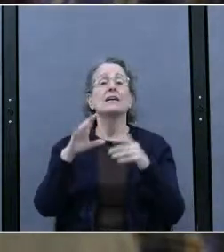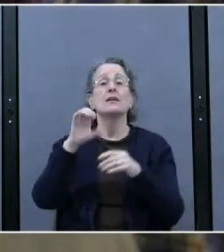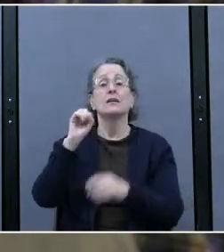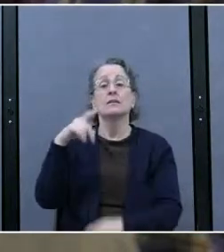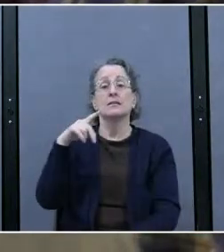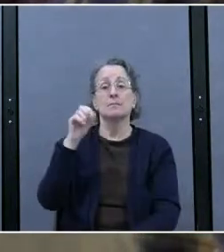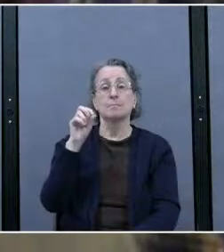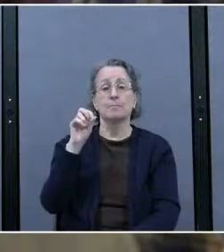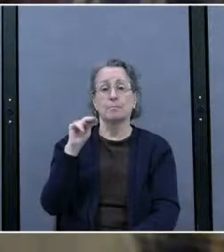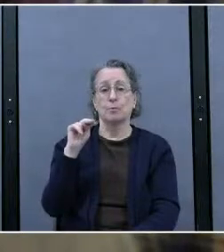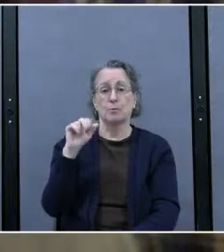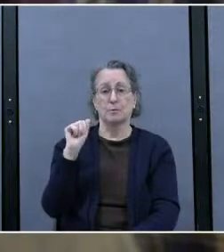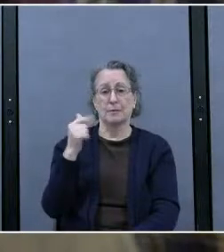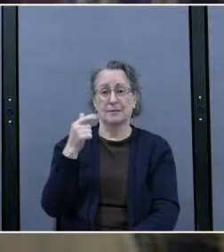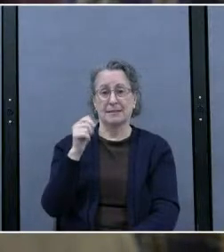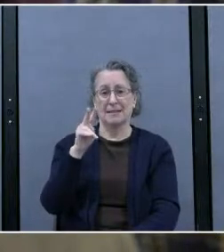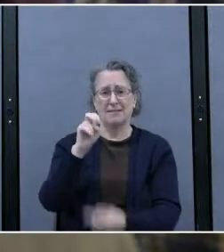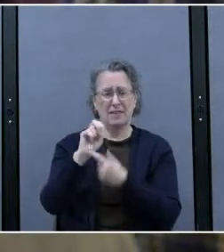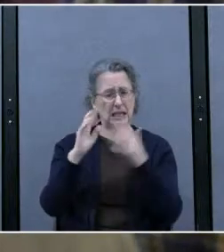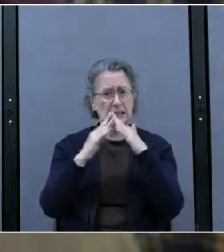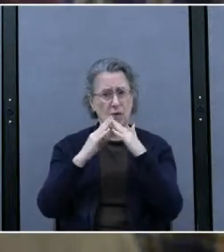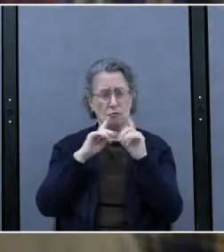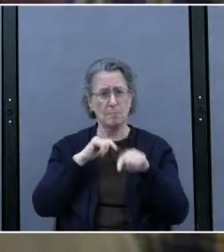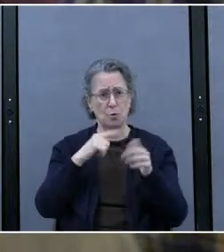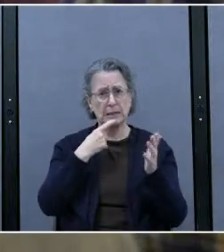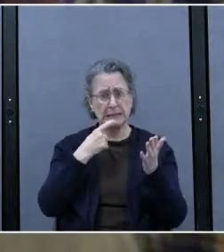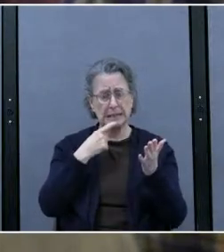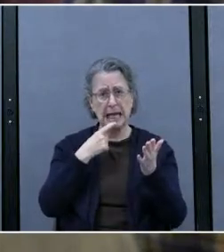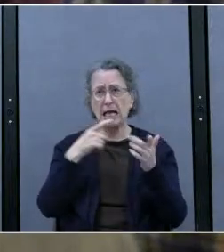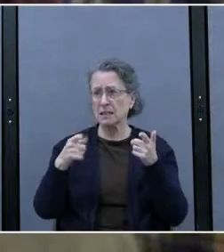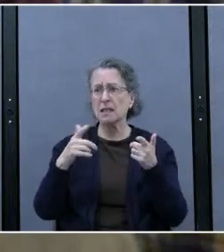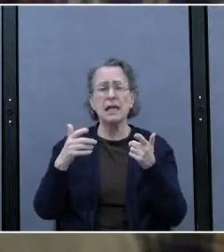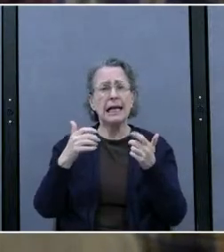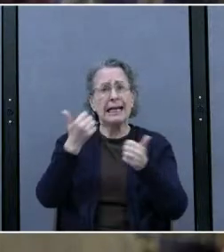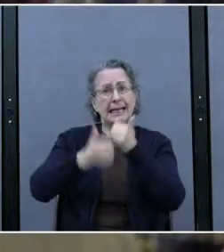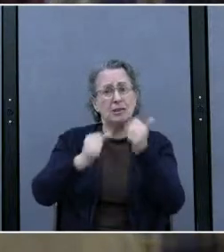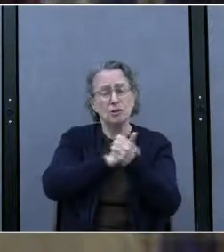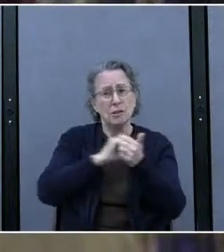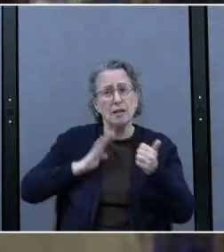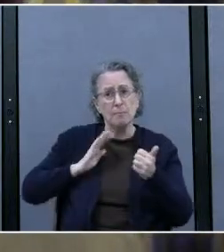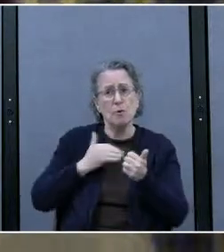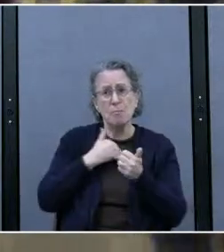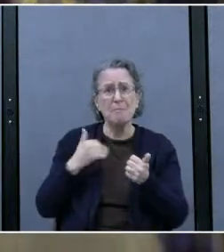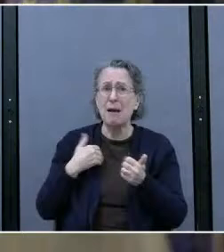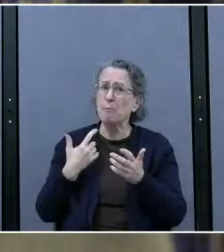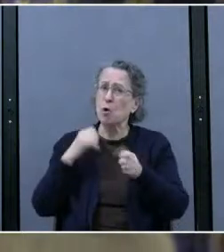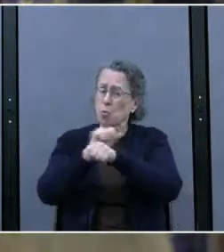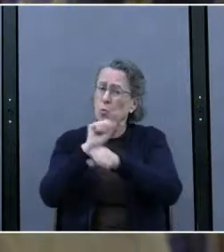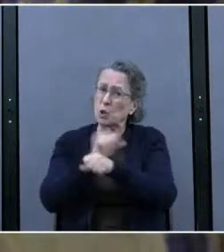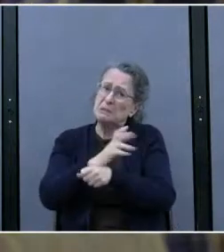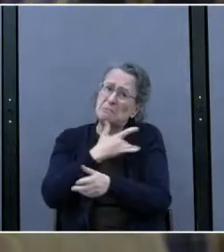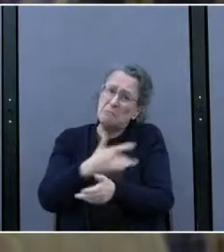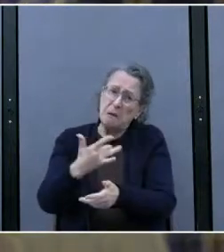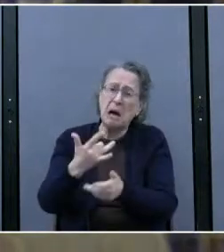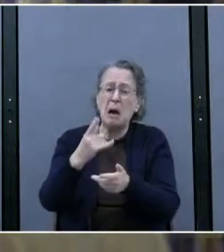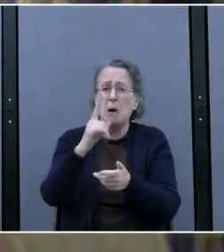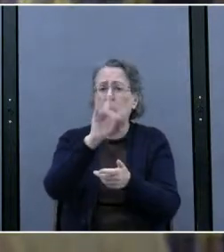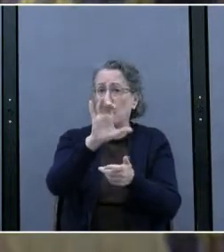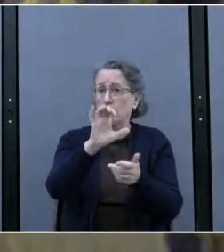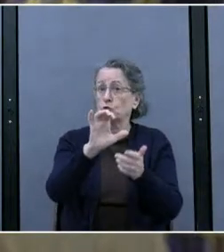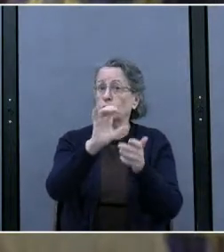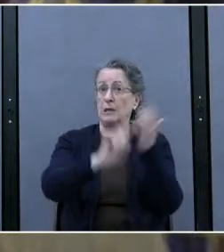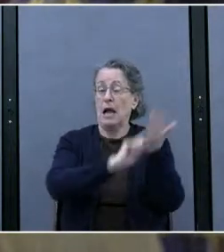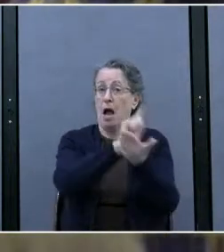the average select board member does about 100 hours a year in select board meetings and about